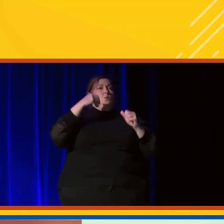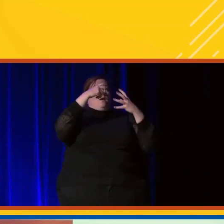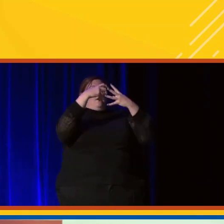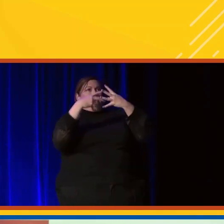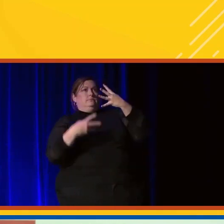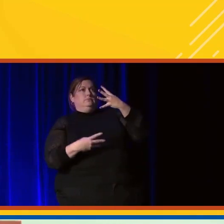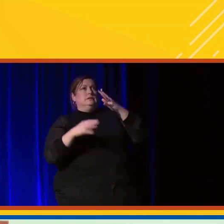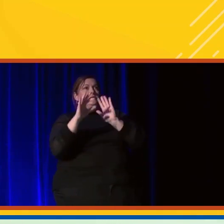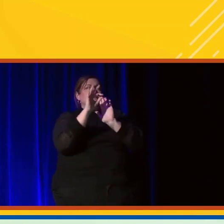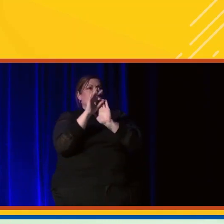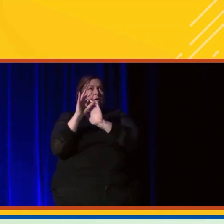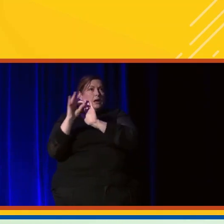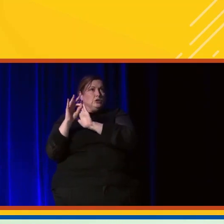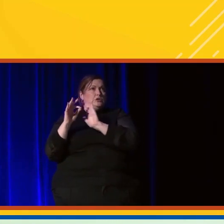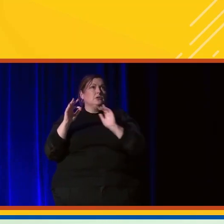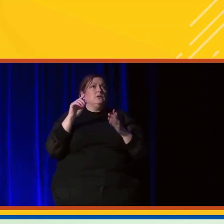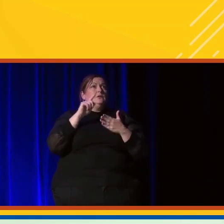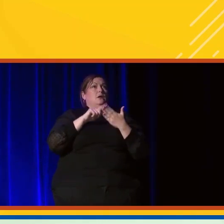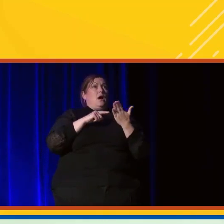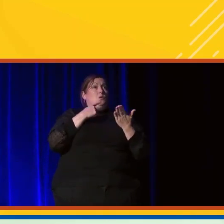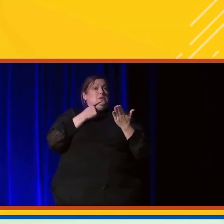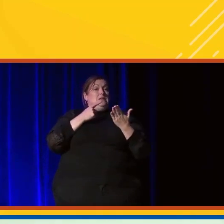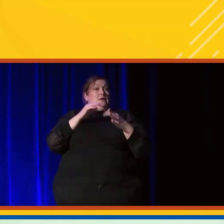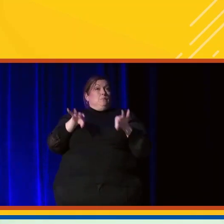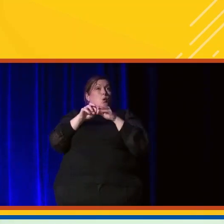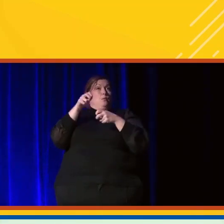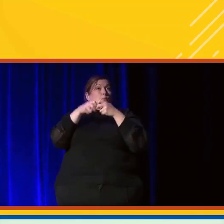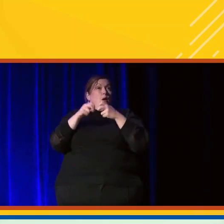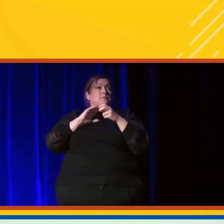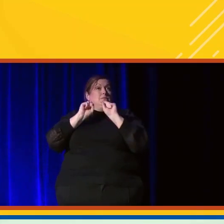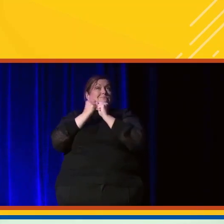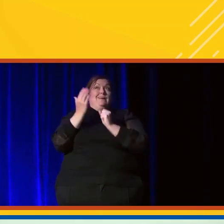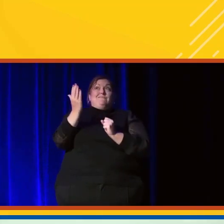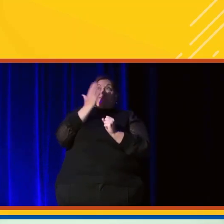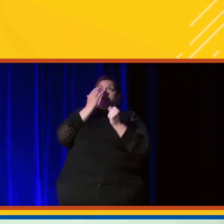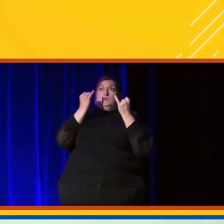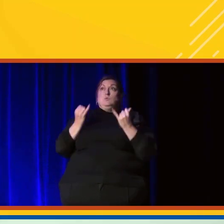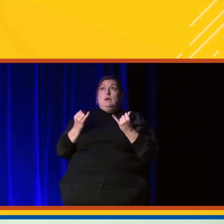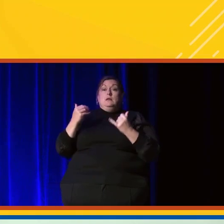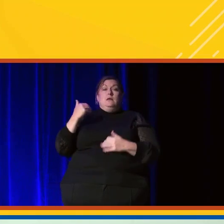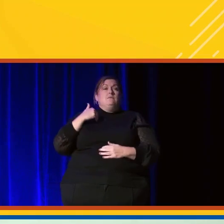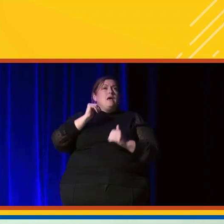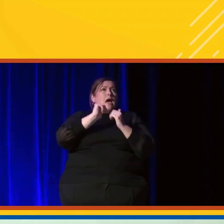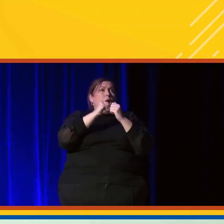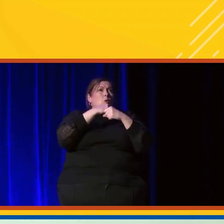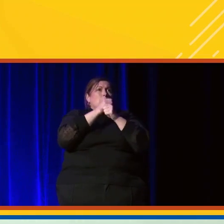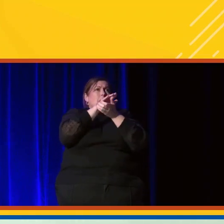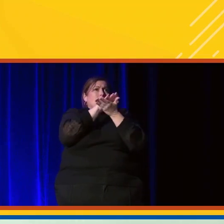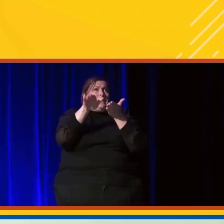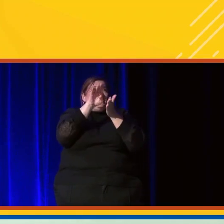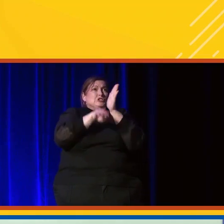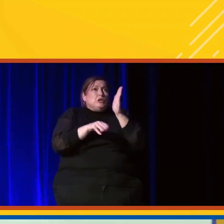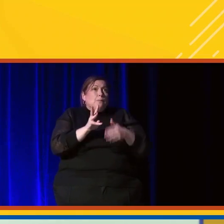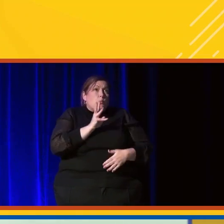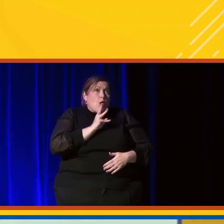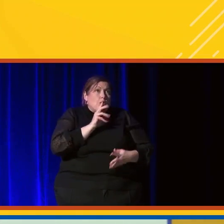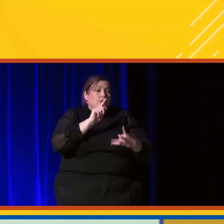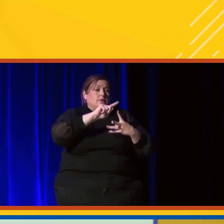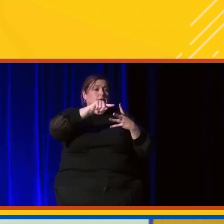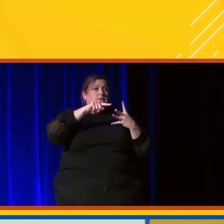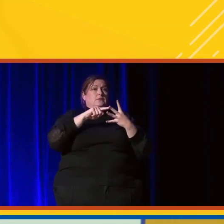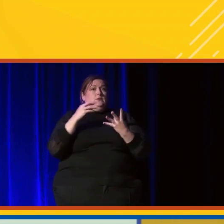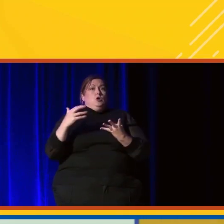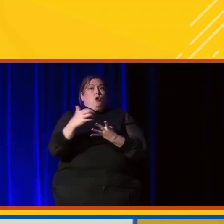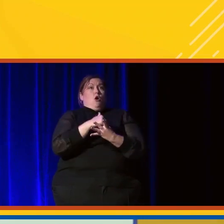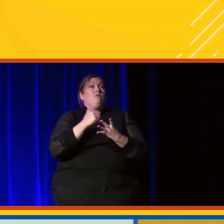of the, I would say, important problems that our society faces right now. You have, how do we make clean and cheap water? How do we harvest cheap